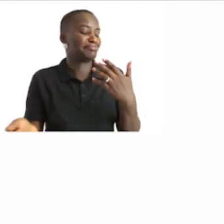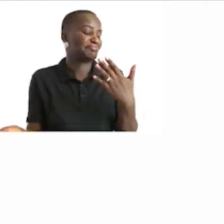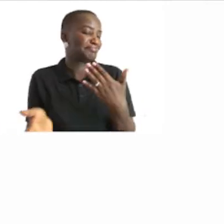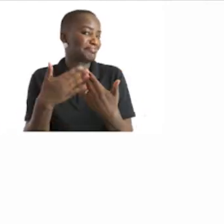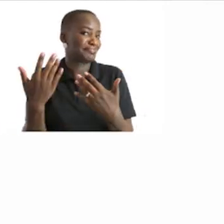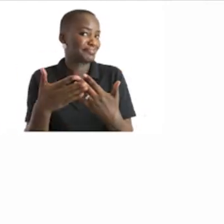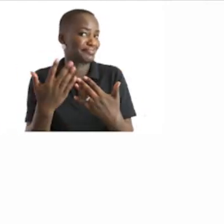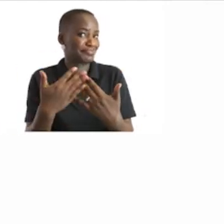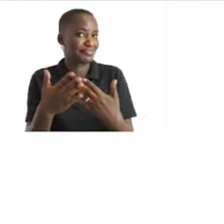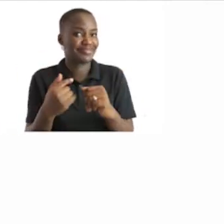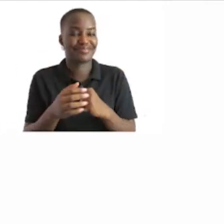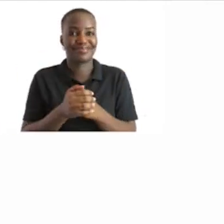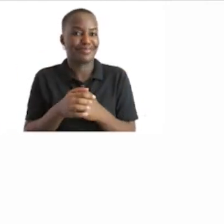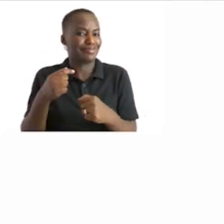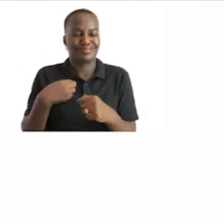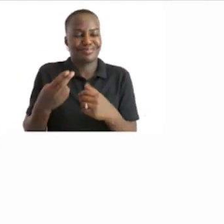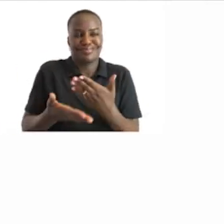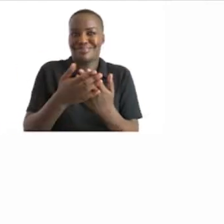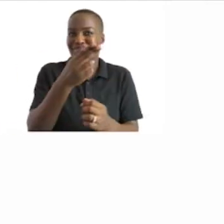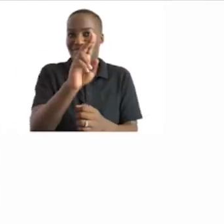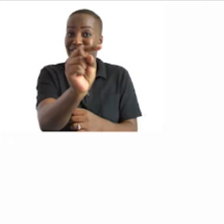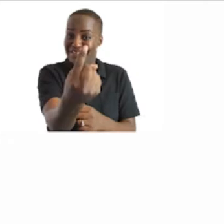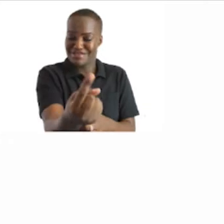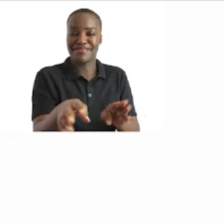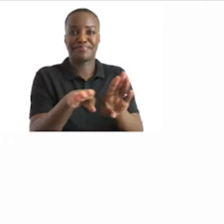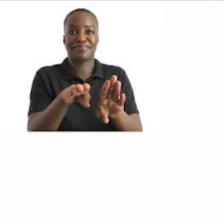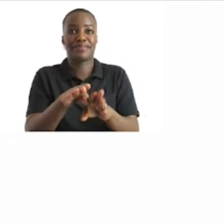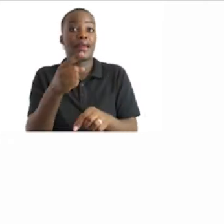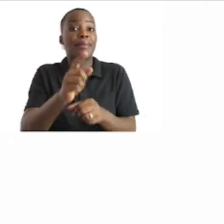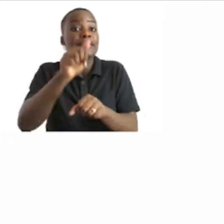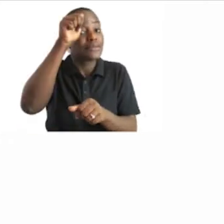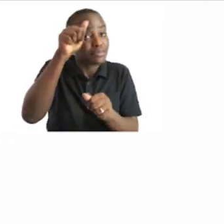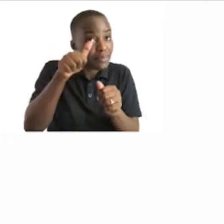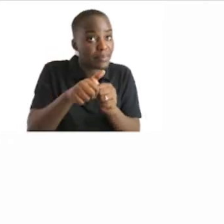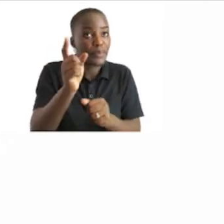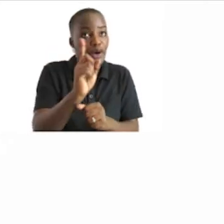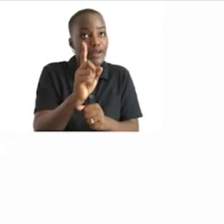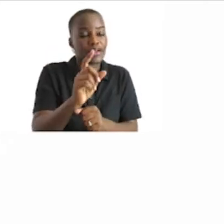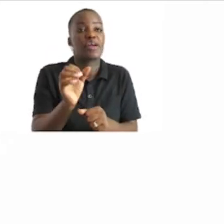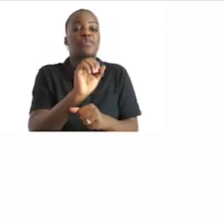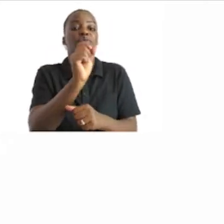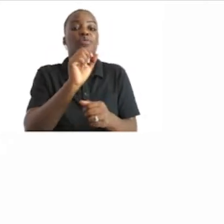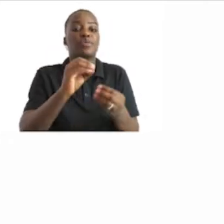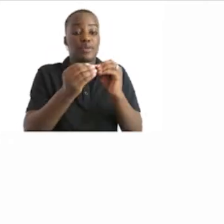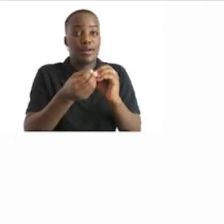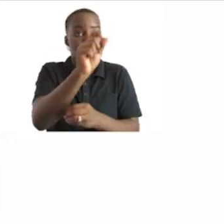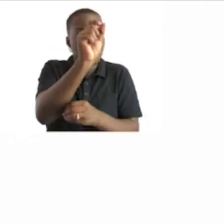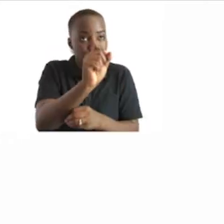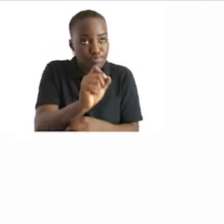easy that I'm not going to have to help you. What you are going to remember is that every time you write the number